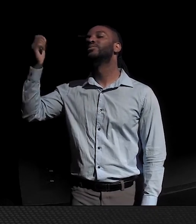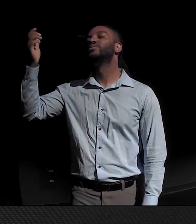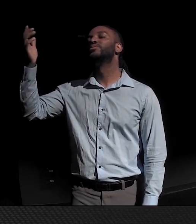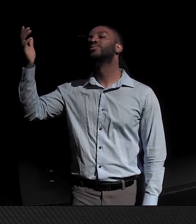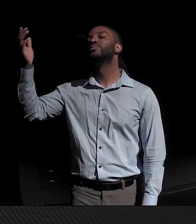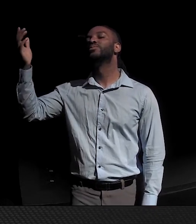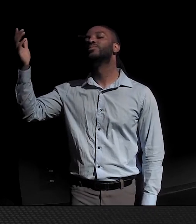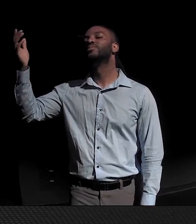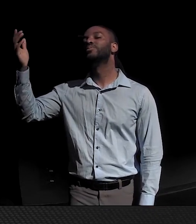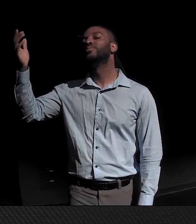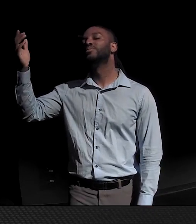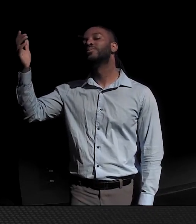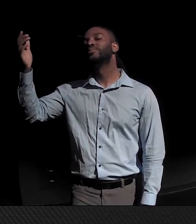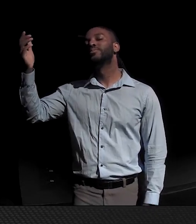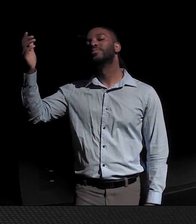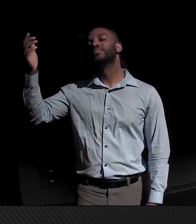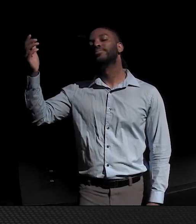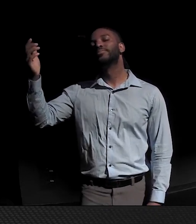need you.